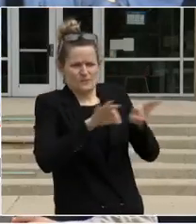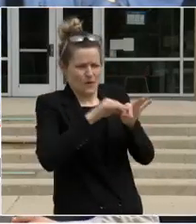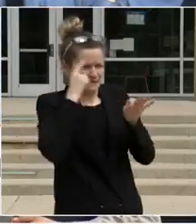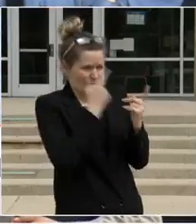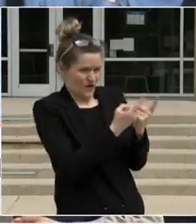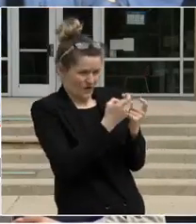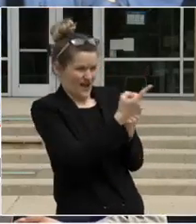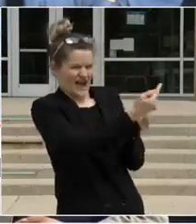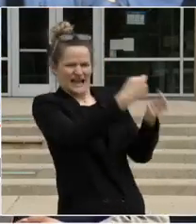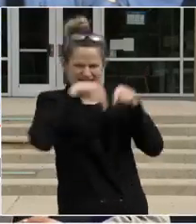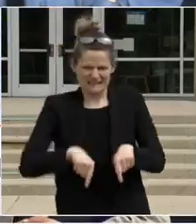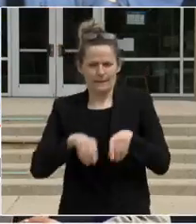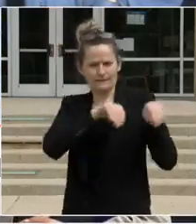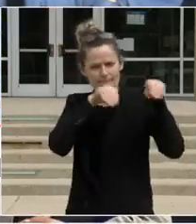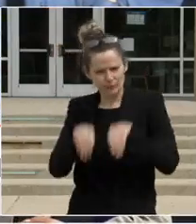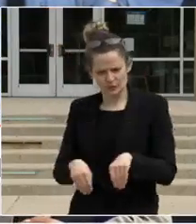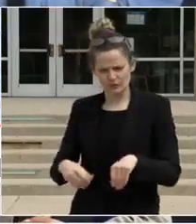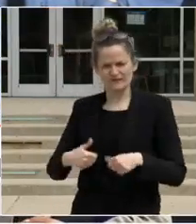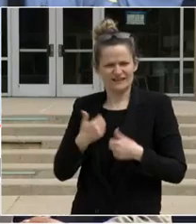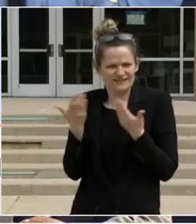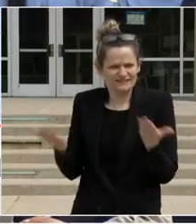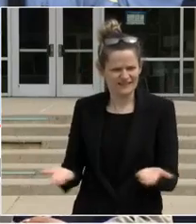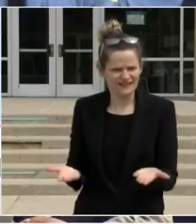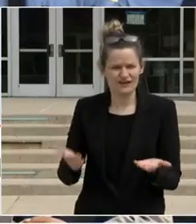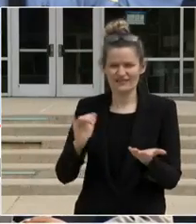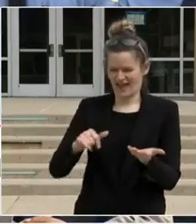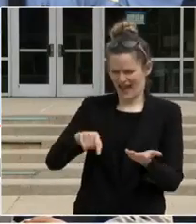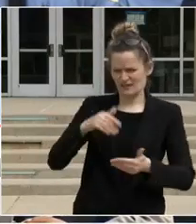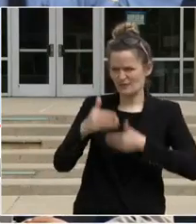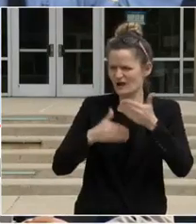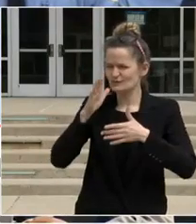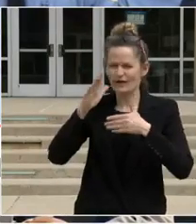A program to allow officers who live in the district to have